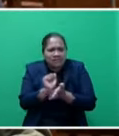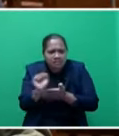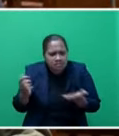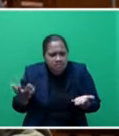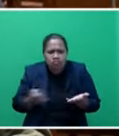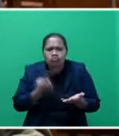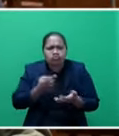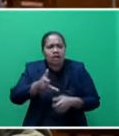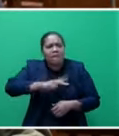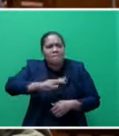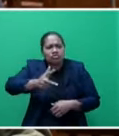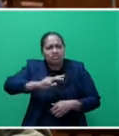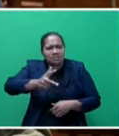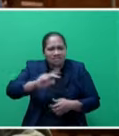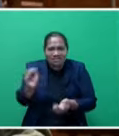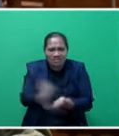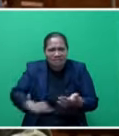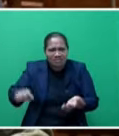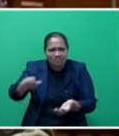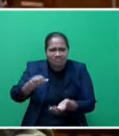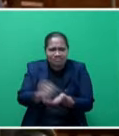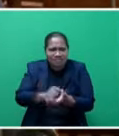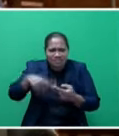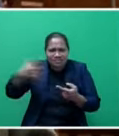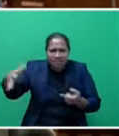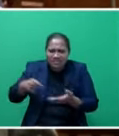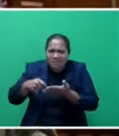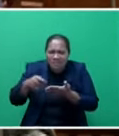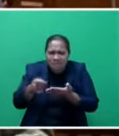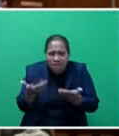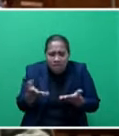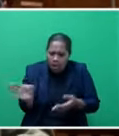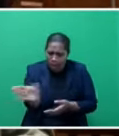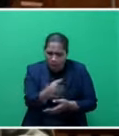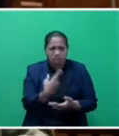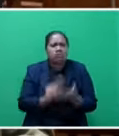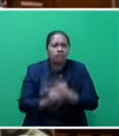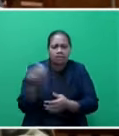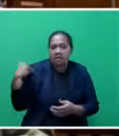on hire purchase? All of them are equally affected by the